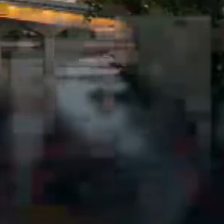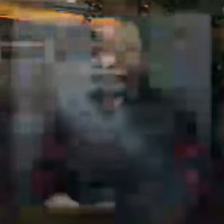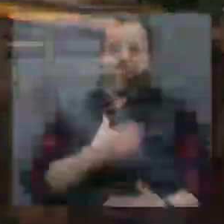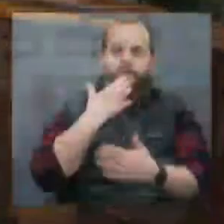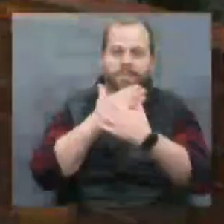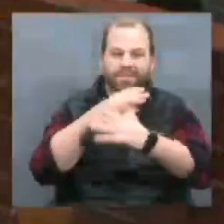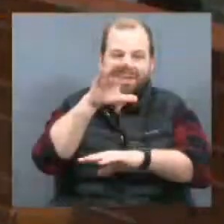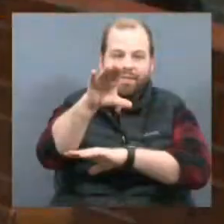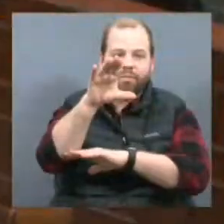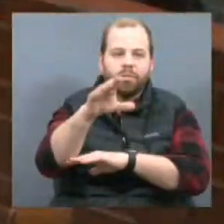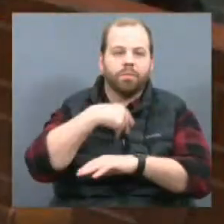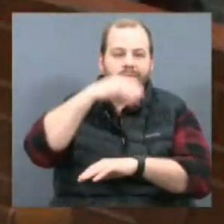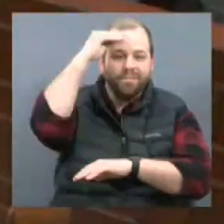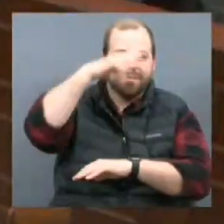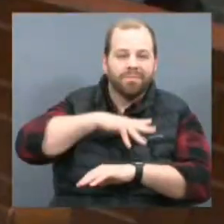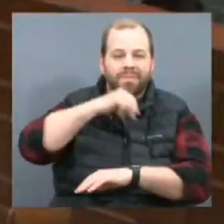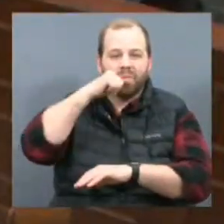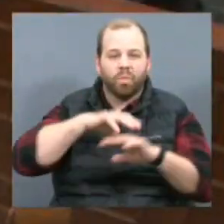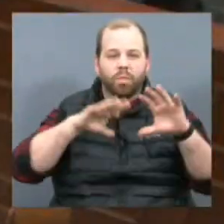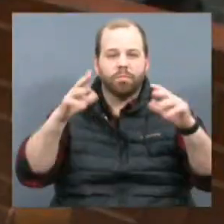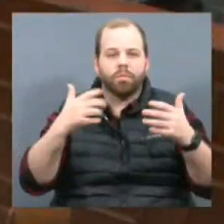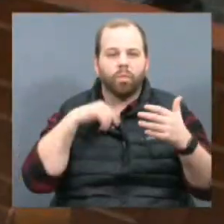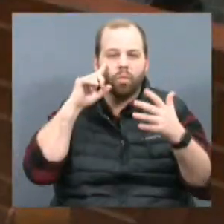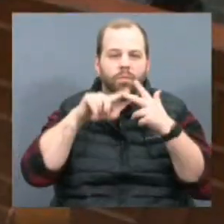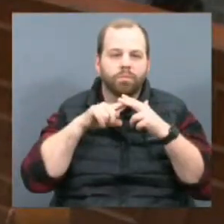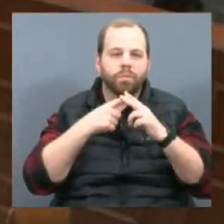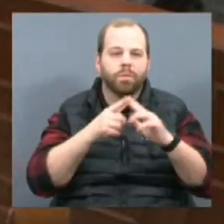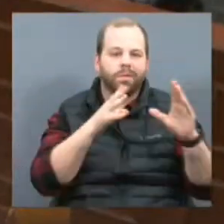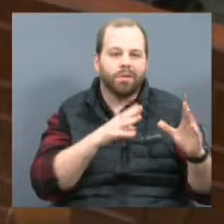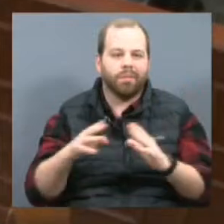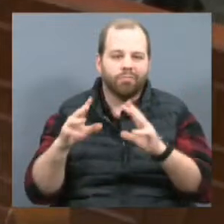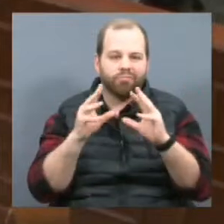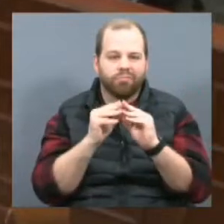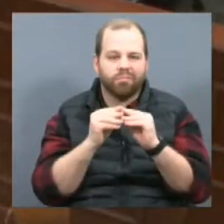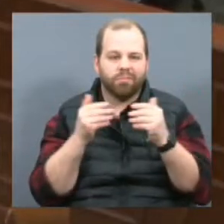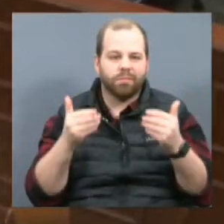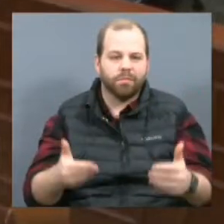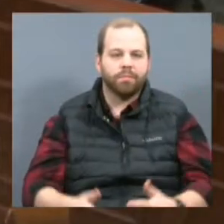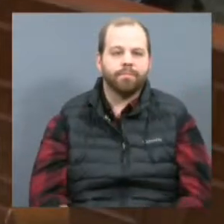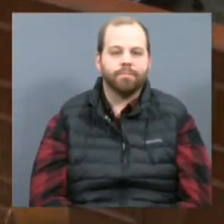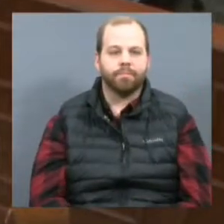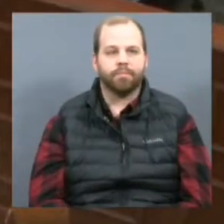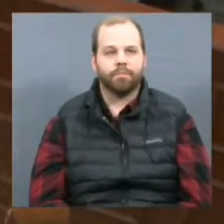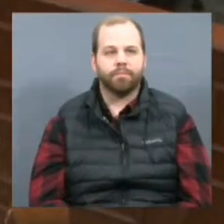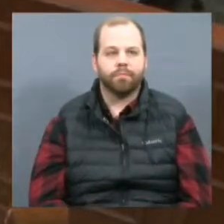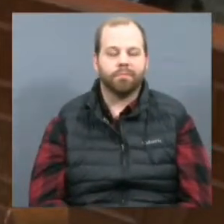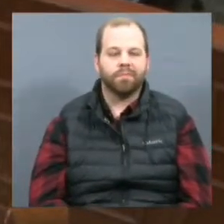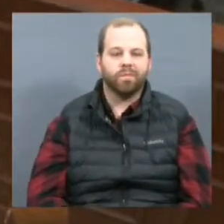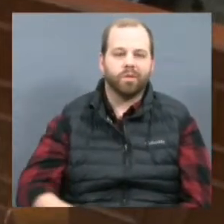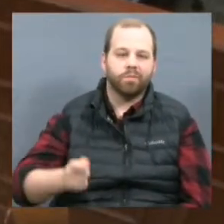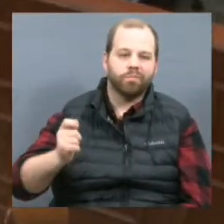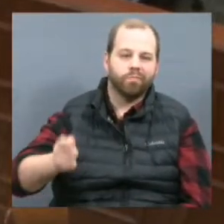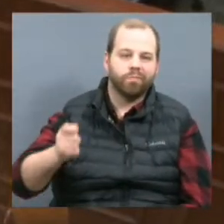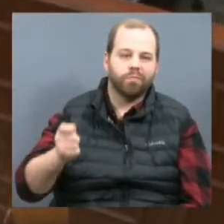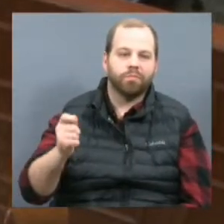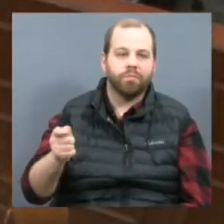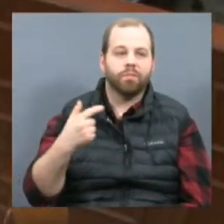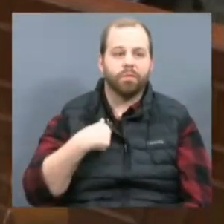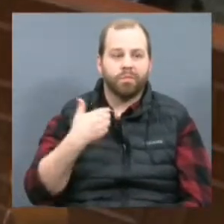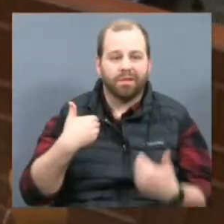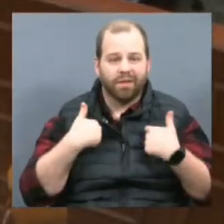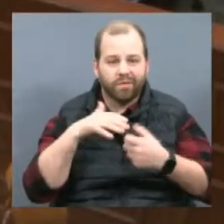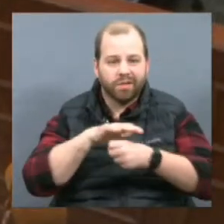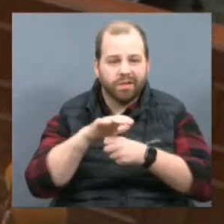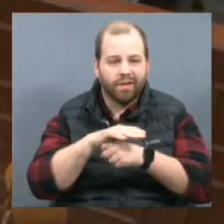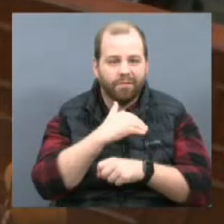Good afternoon, ladies and gentlemen. We're going to call the Planning Commission Board meeting to order. And to determine a quorum, can